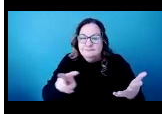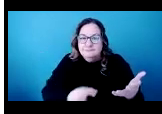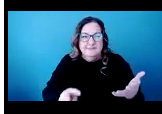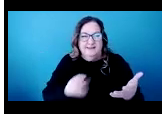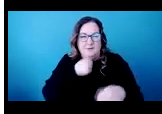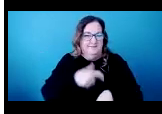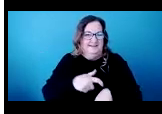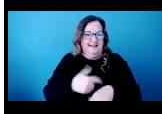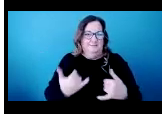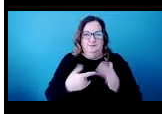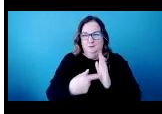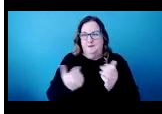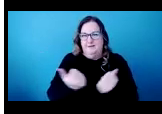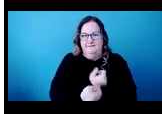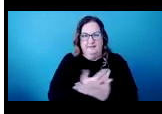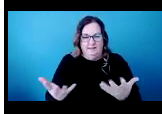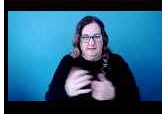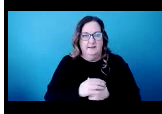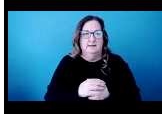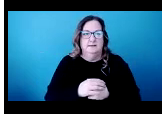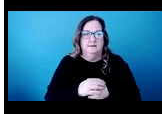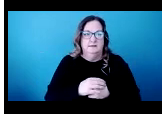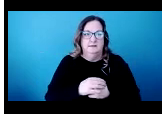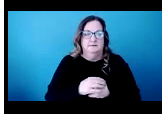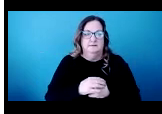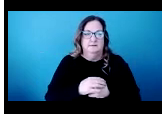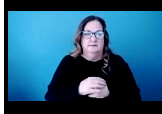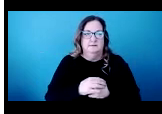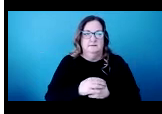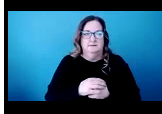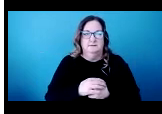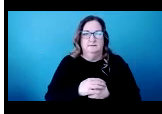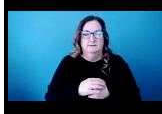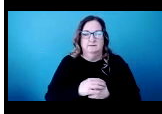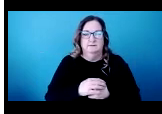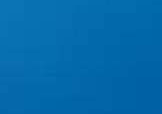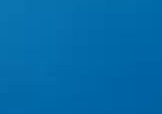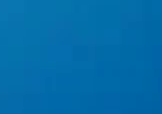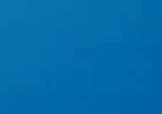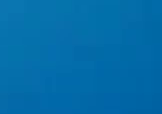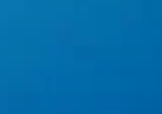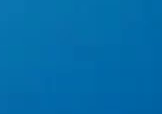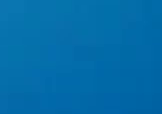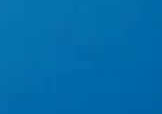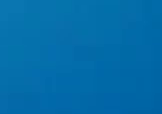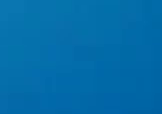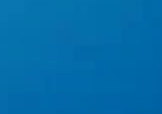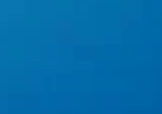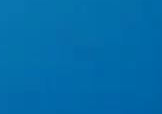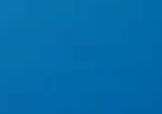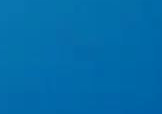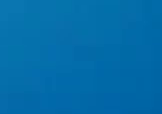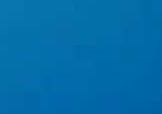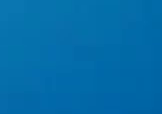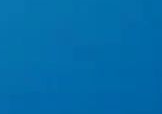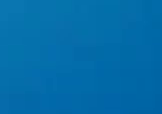show you everything. But, oops, let me see if I can share it. That will be the last thing we